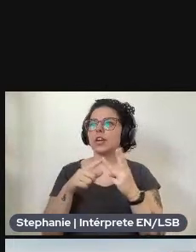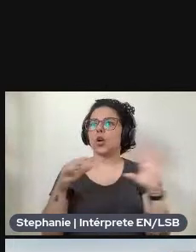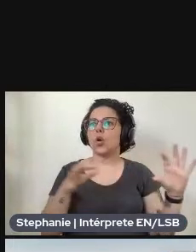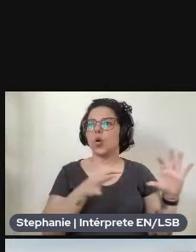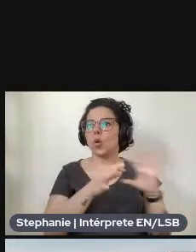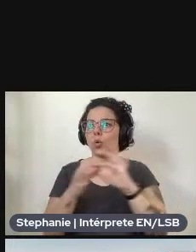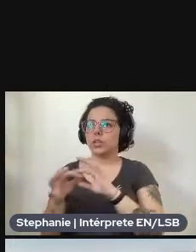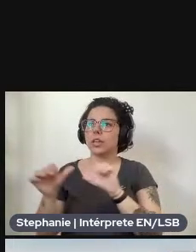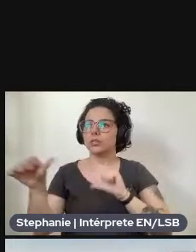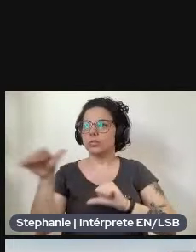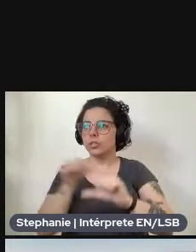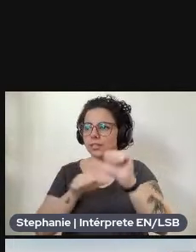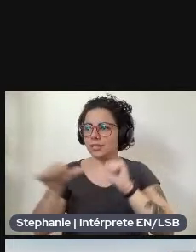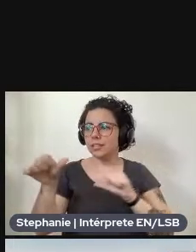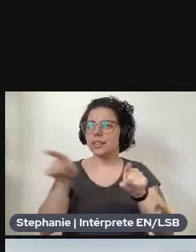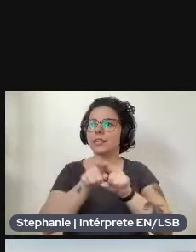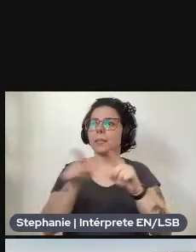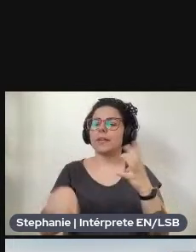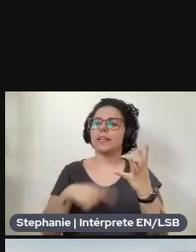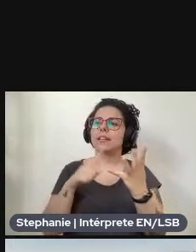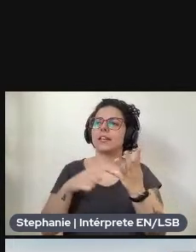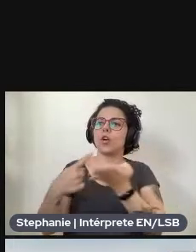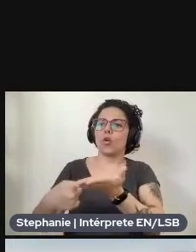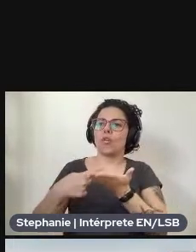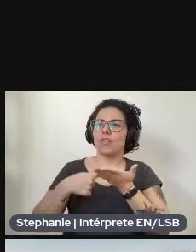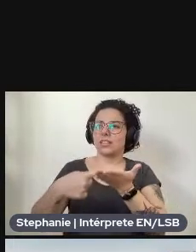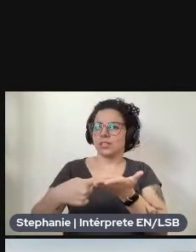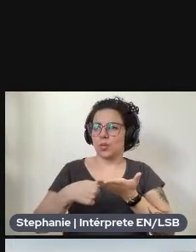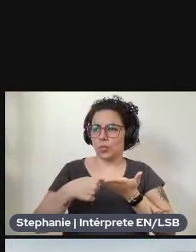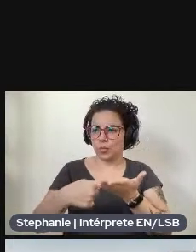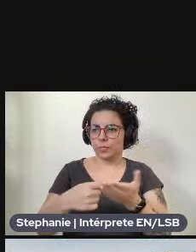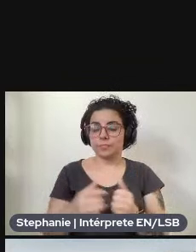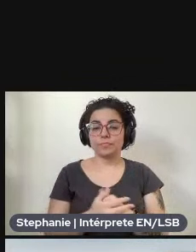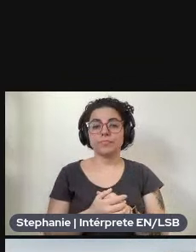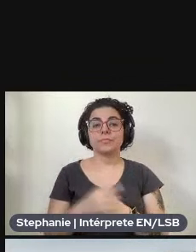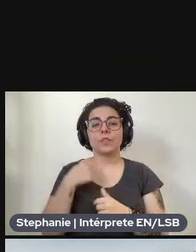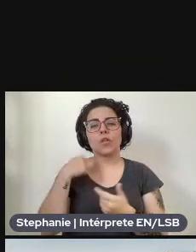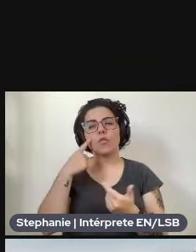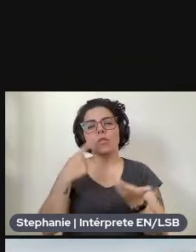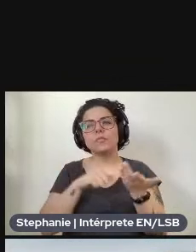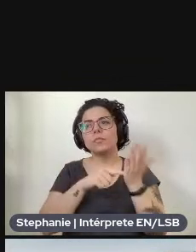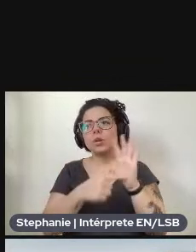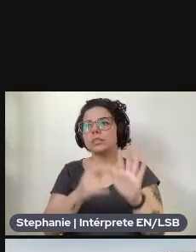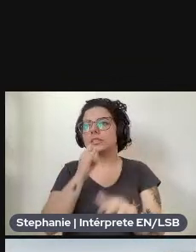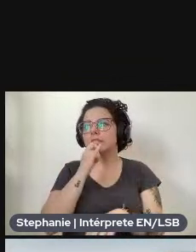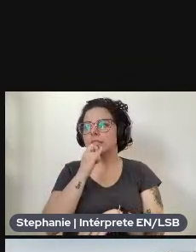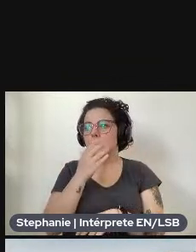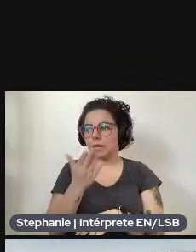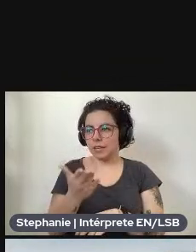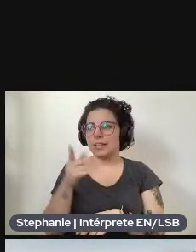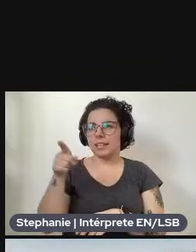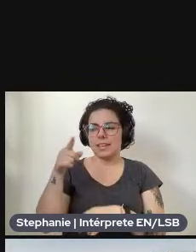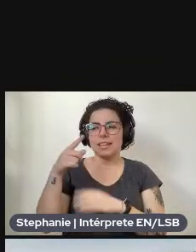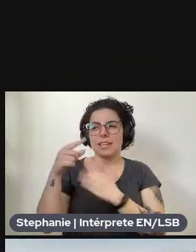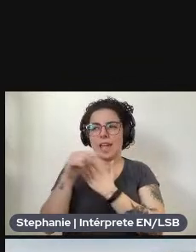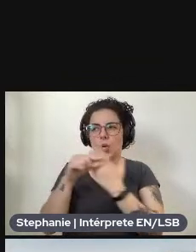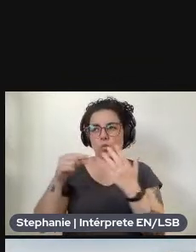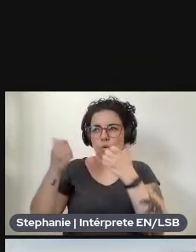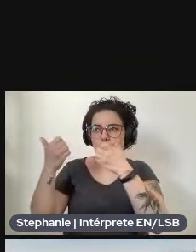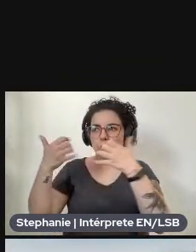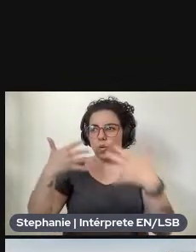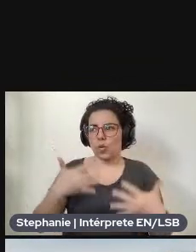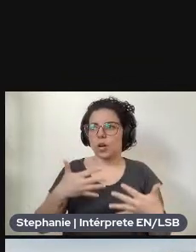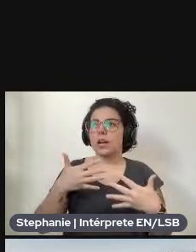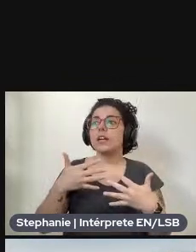of conventionalization. So I will first show that this model of Heine, grammaticalization model,